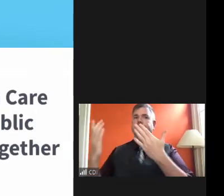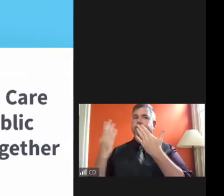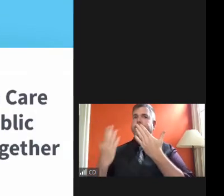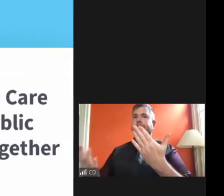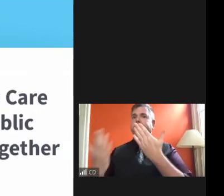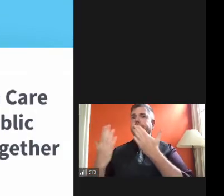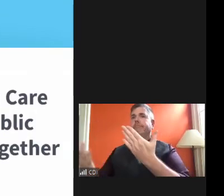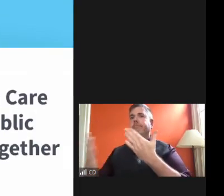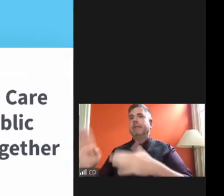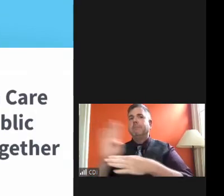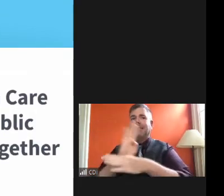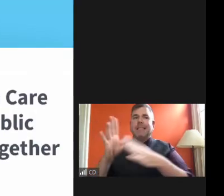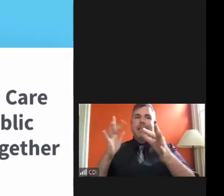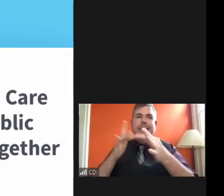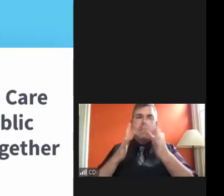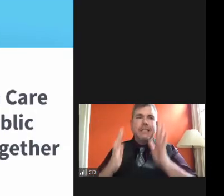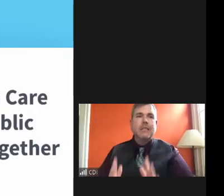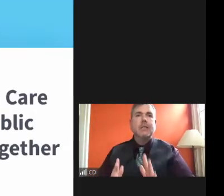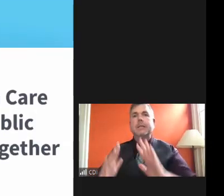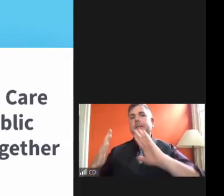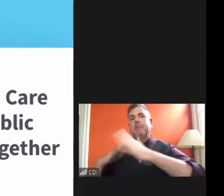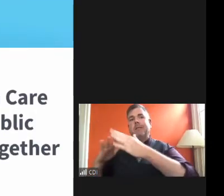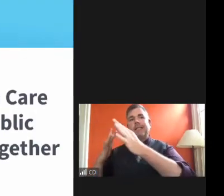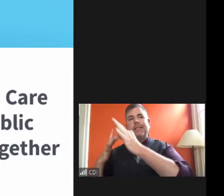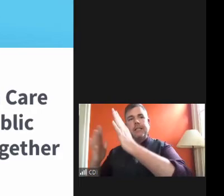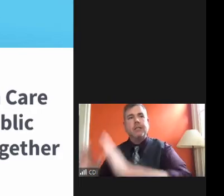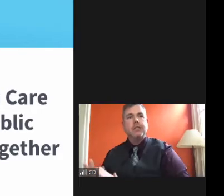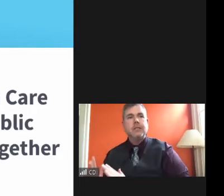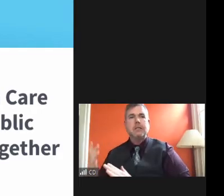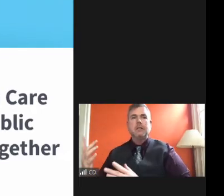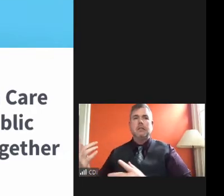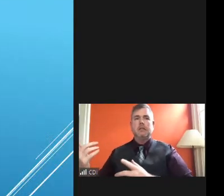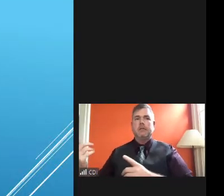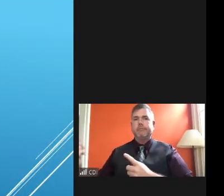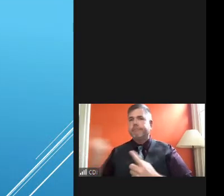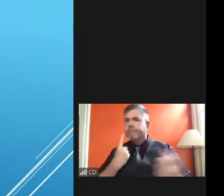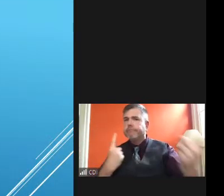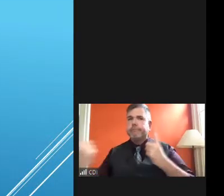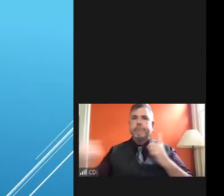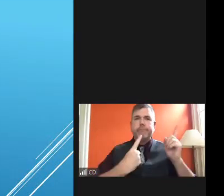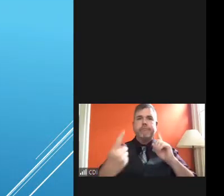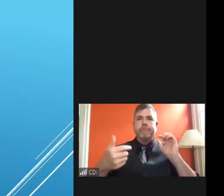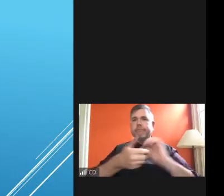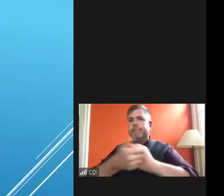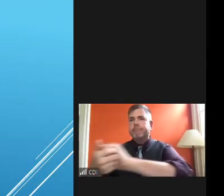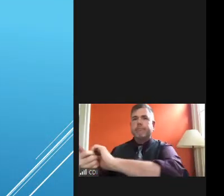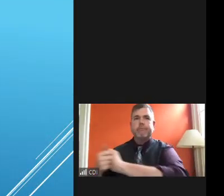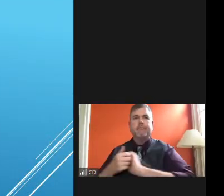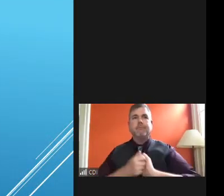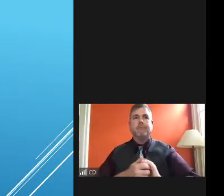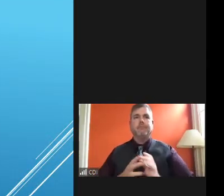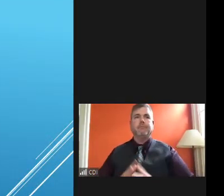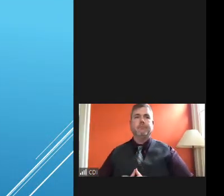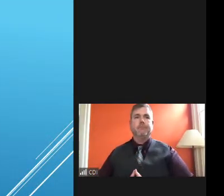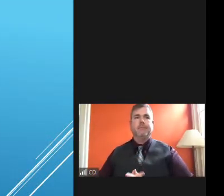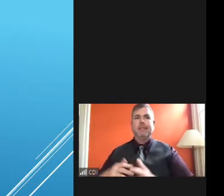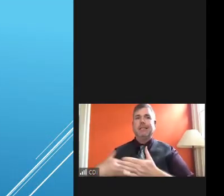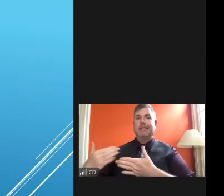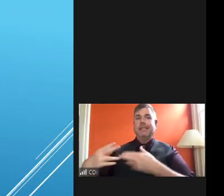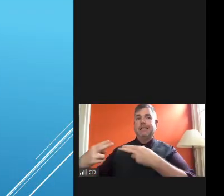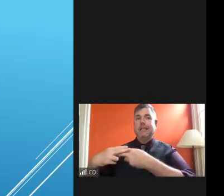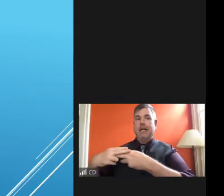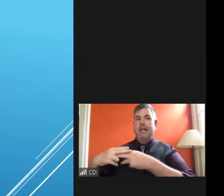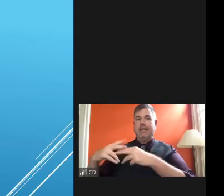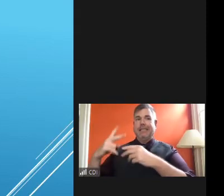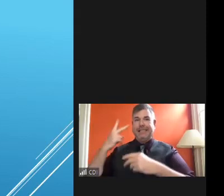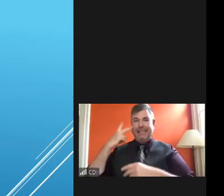stepped up to join teams. And actually, Matt, do you want to advance the slide here? We put together, you can see here,